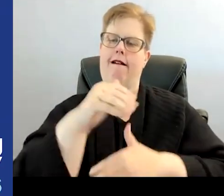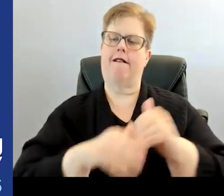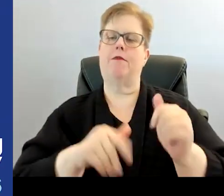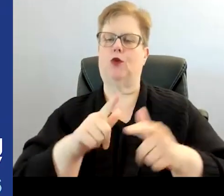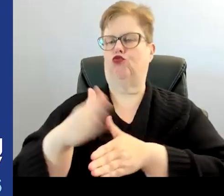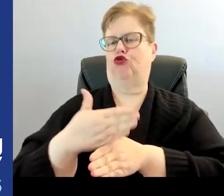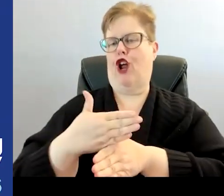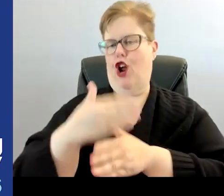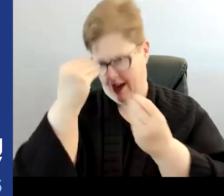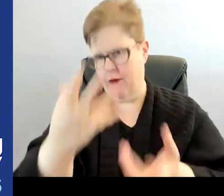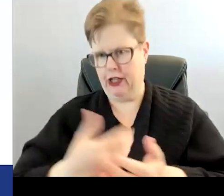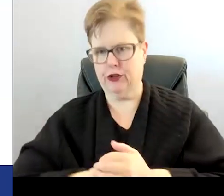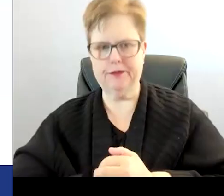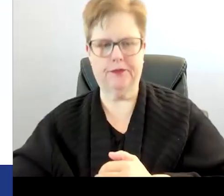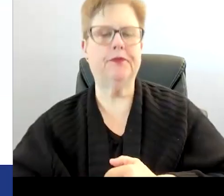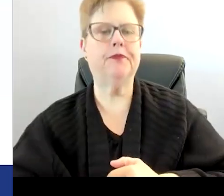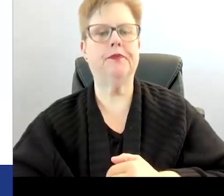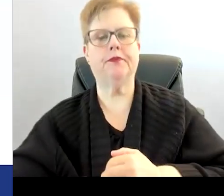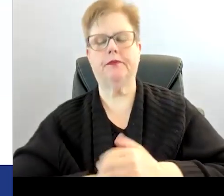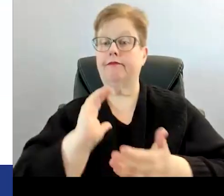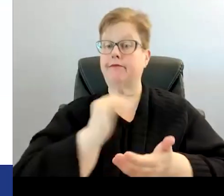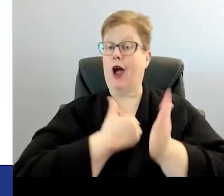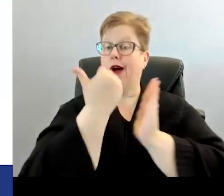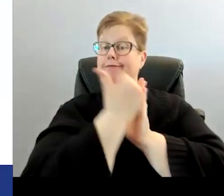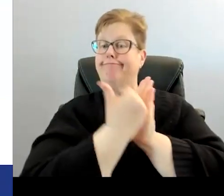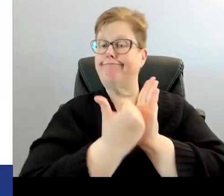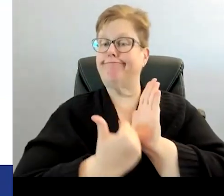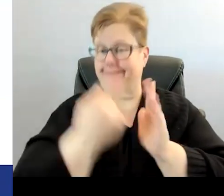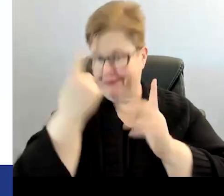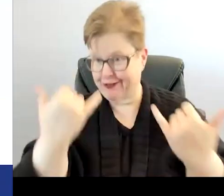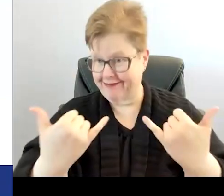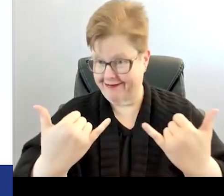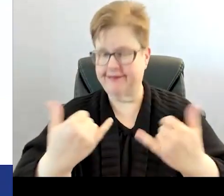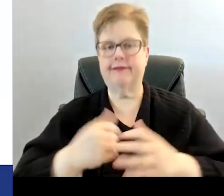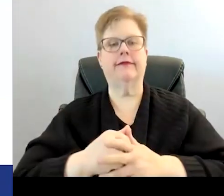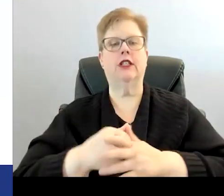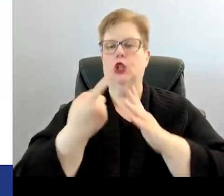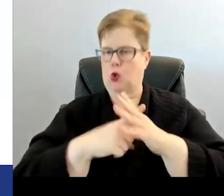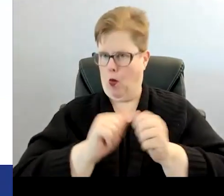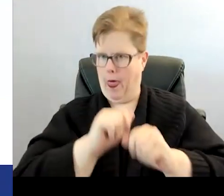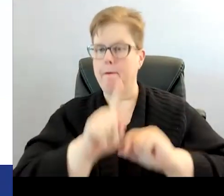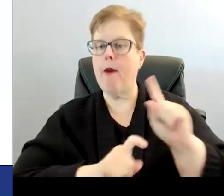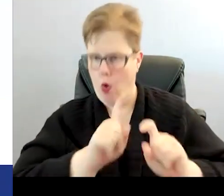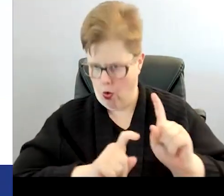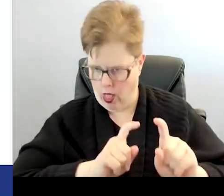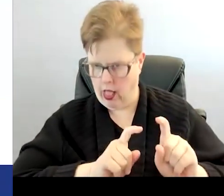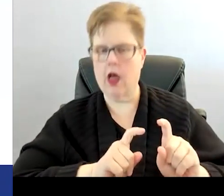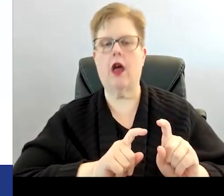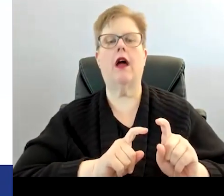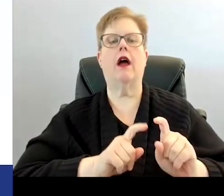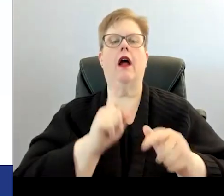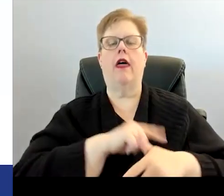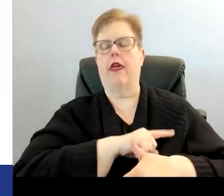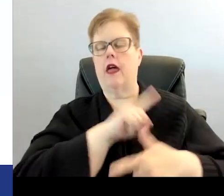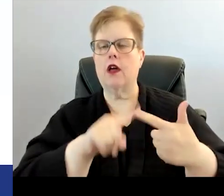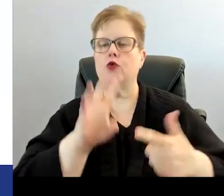sharing. So here's our agenda. We're going to start with that polling activity. We're going to talk a little